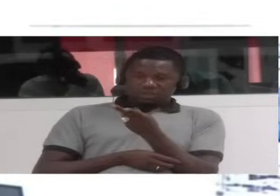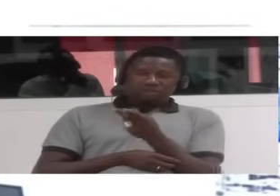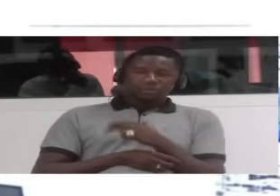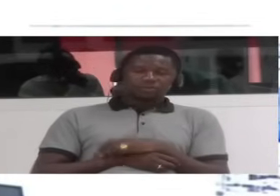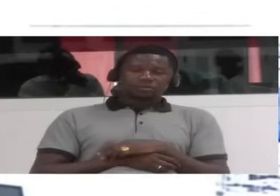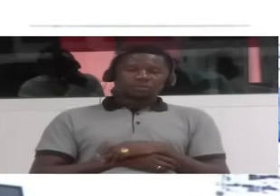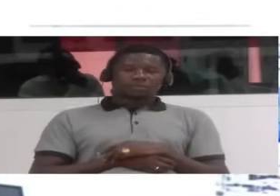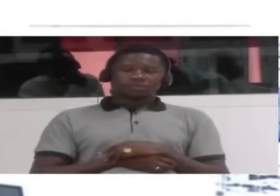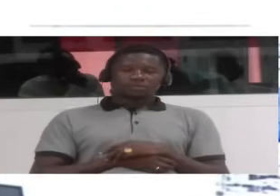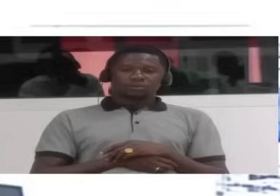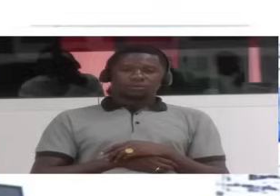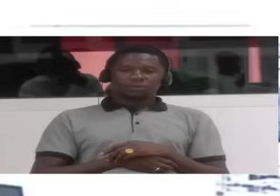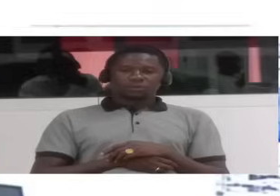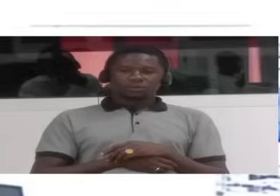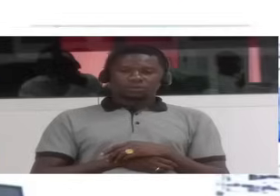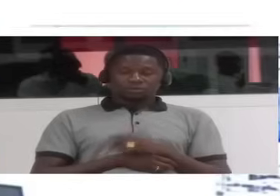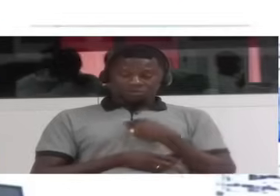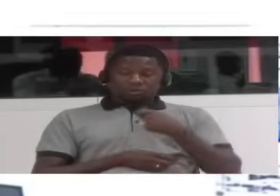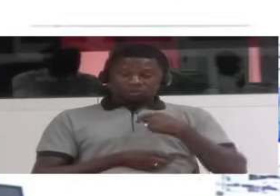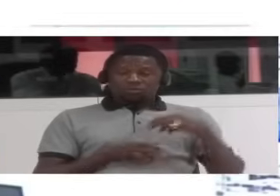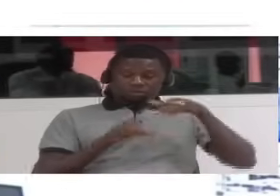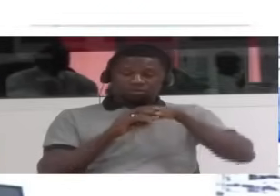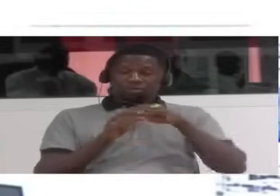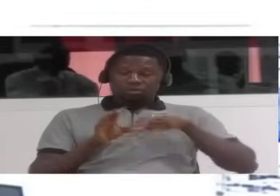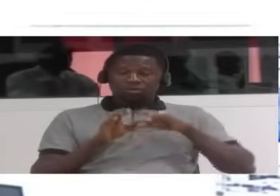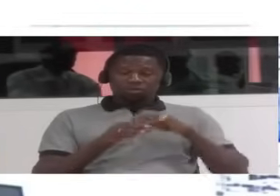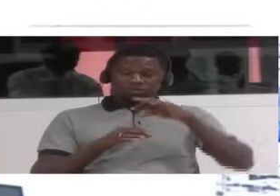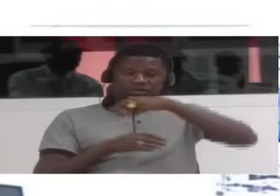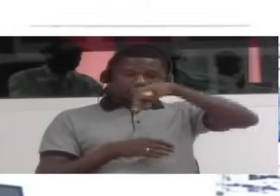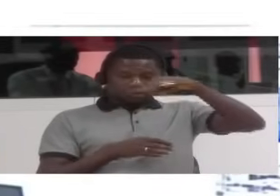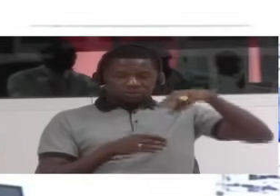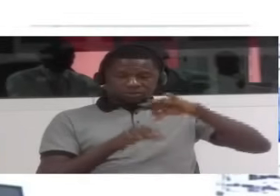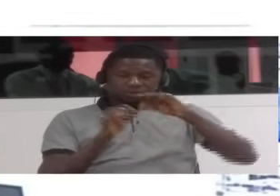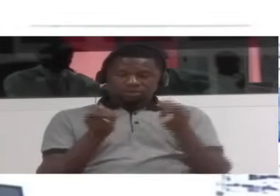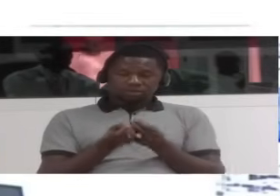Members of I was with the members of the patrol team.